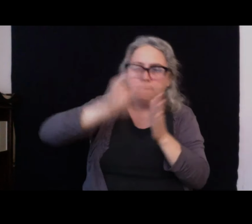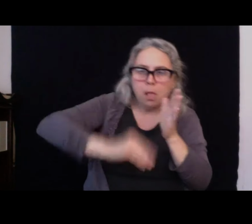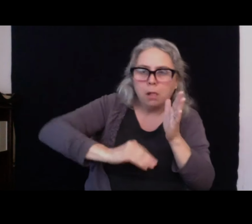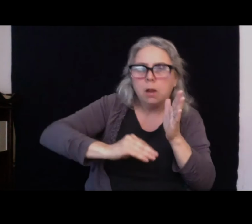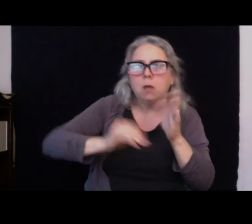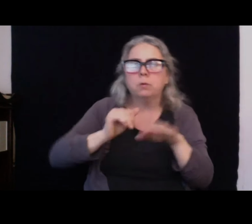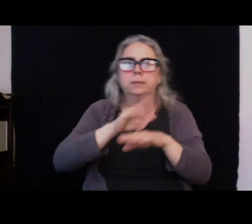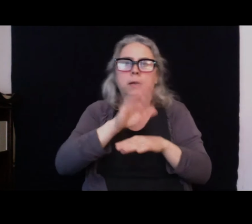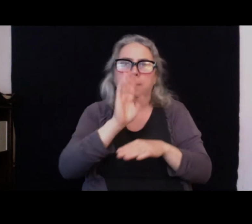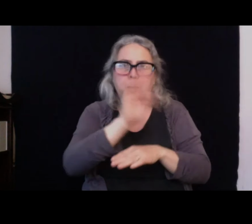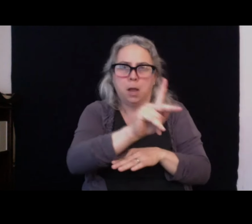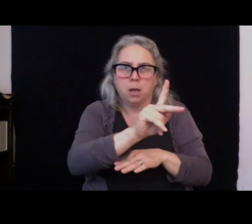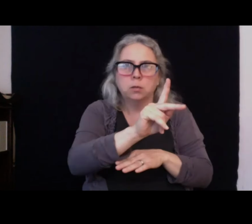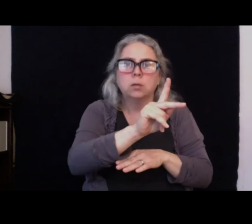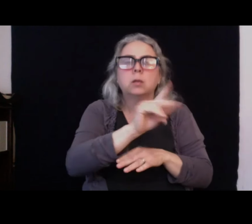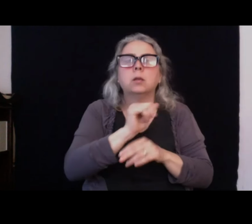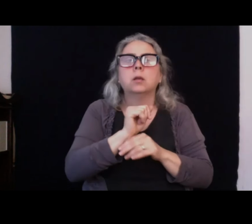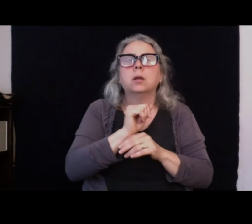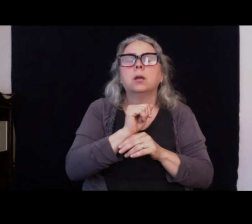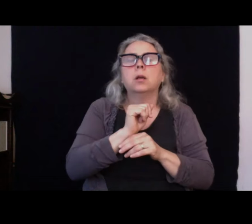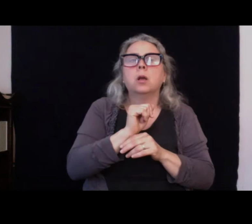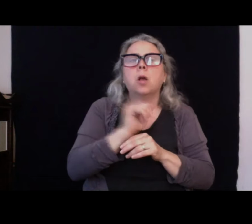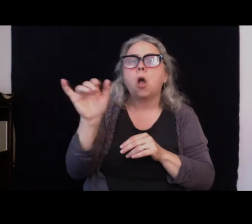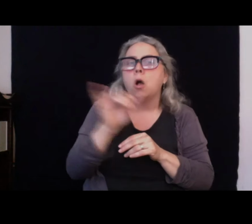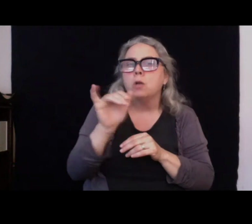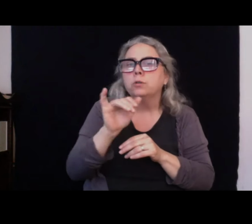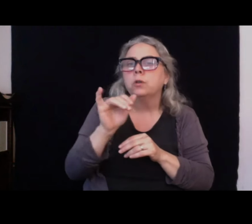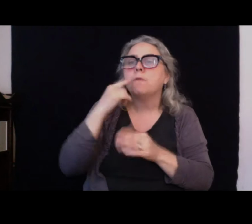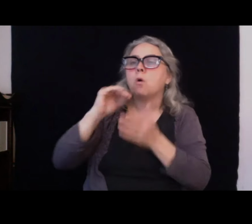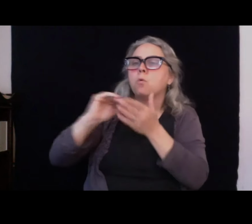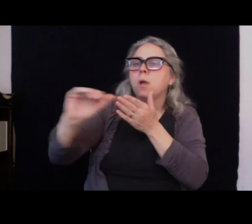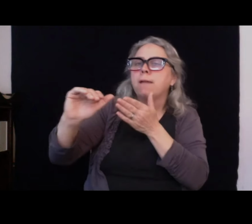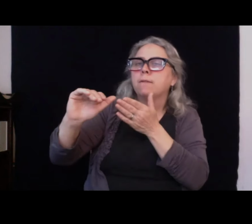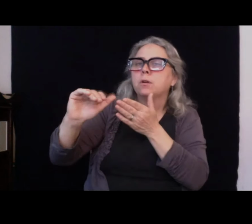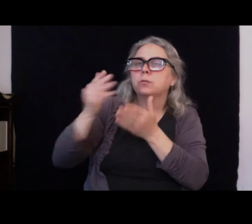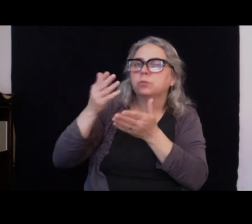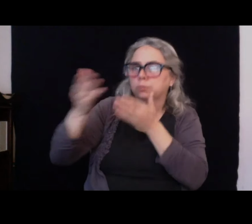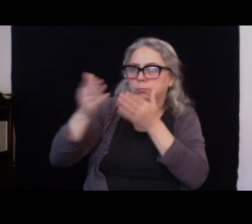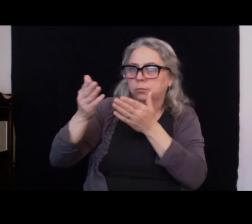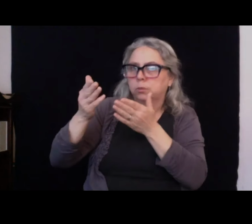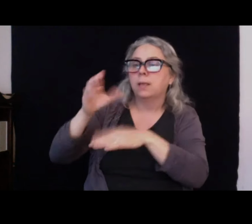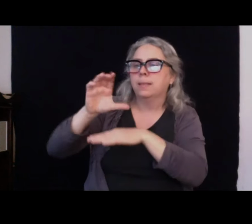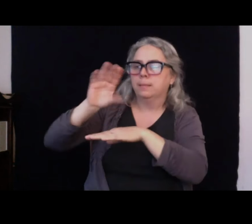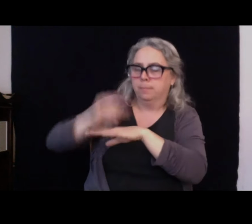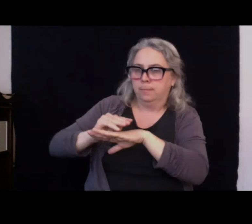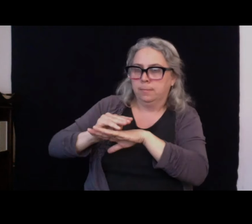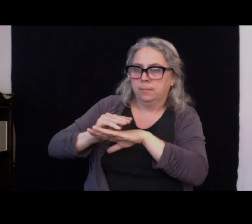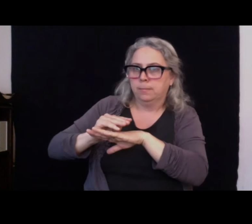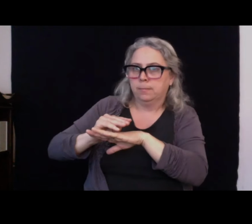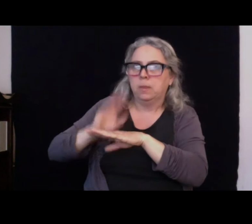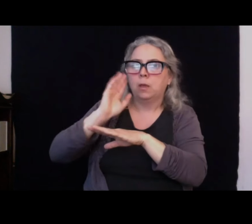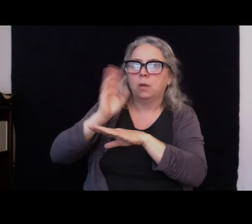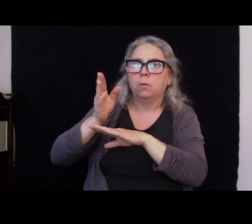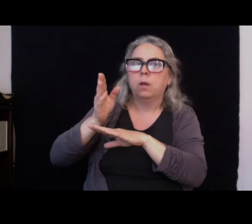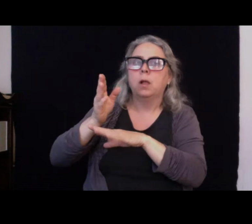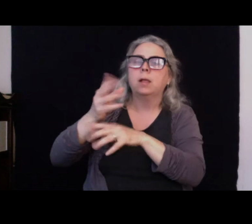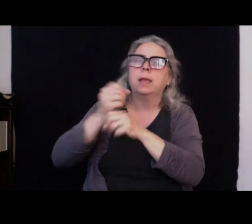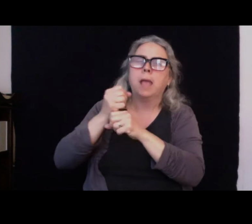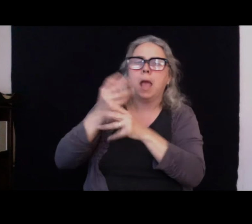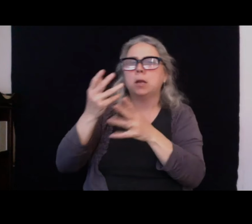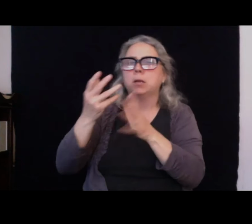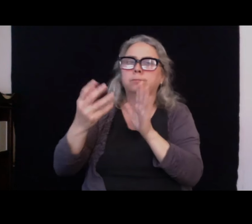send it back in. And as far as the waiver services, the case manager I'll get a classification and the